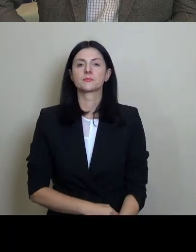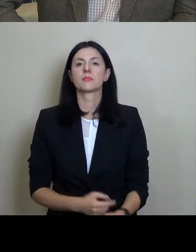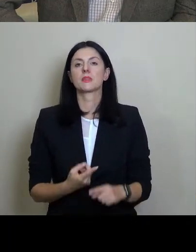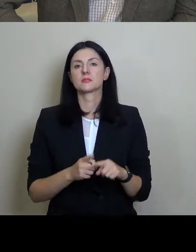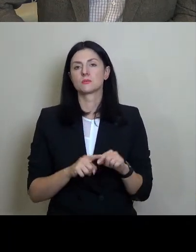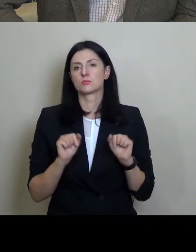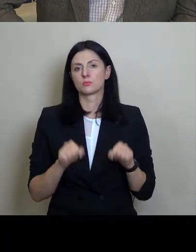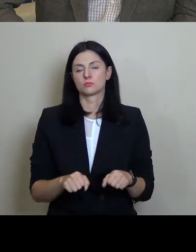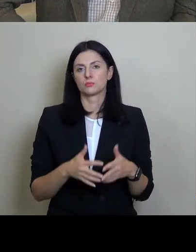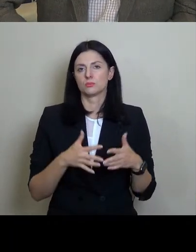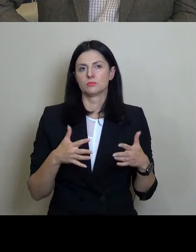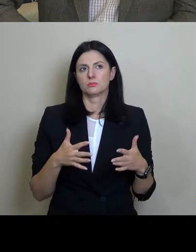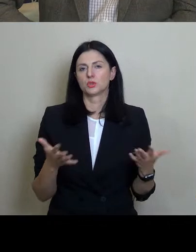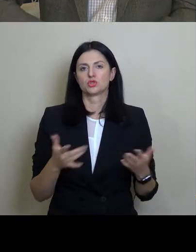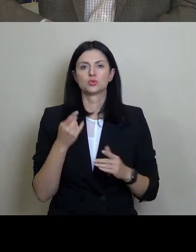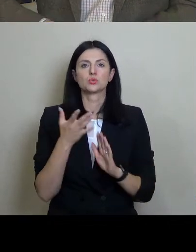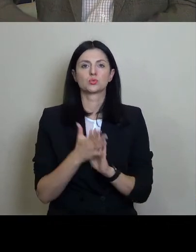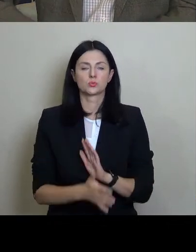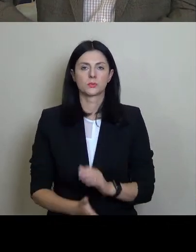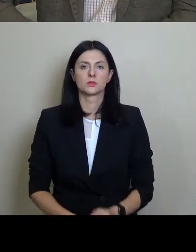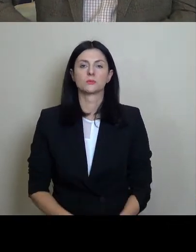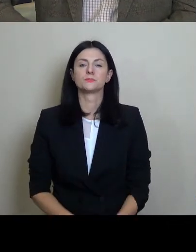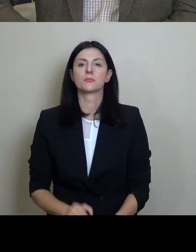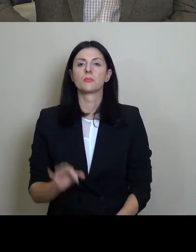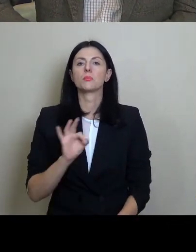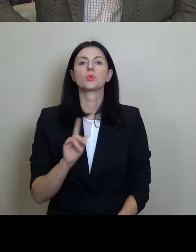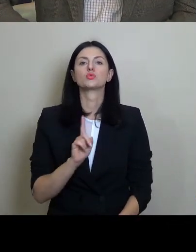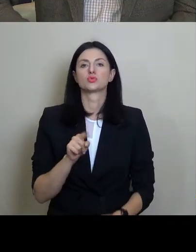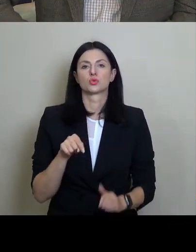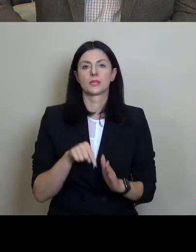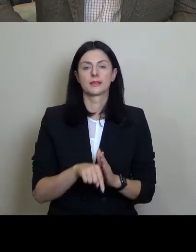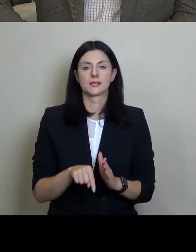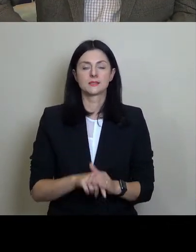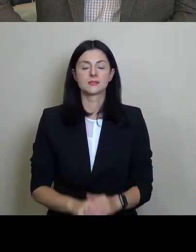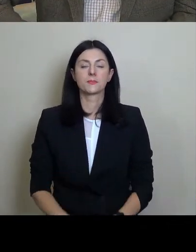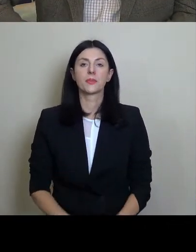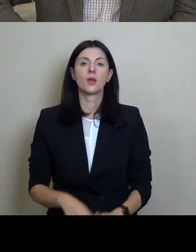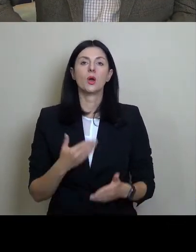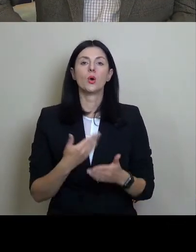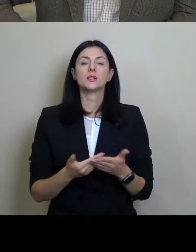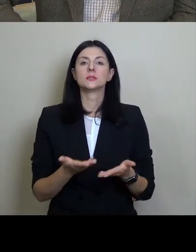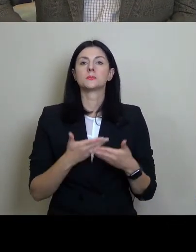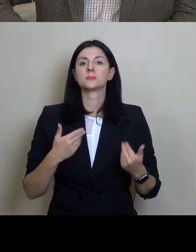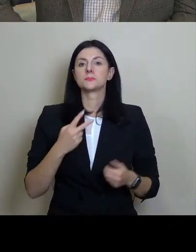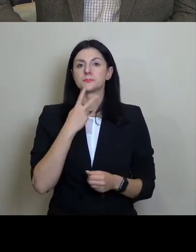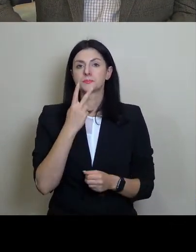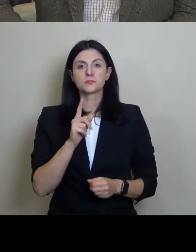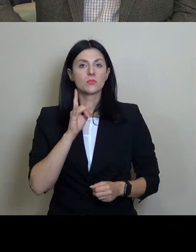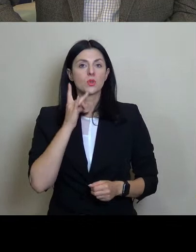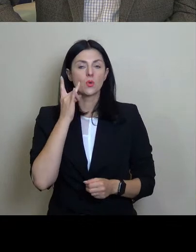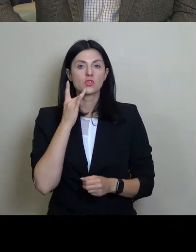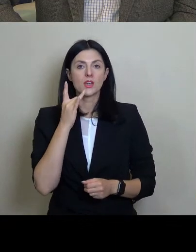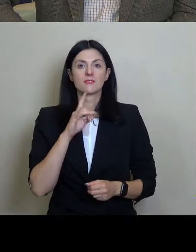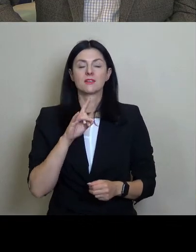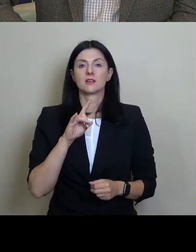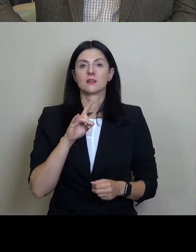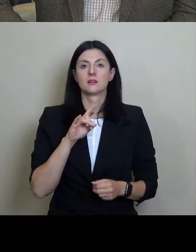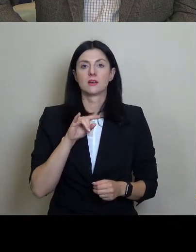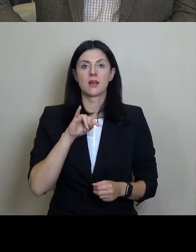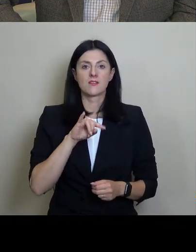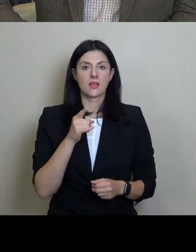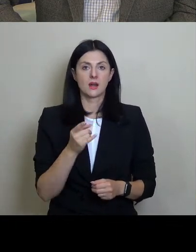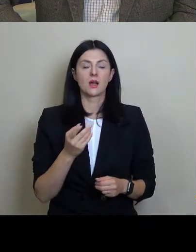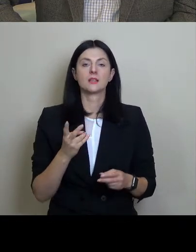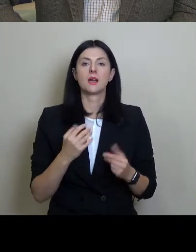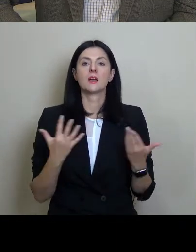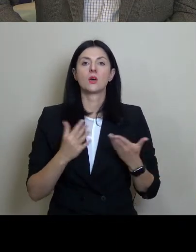the example, and maybe that's going to be clearer then. Here is the orange square